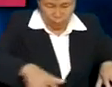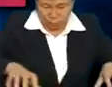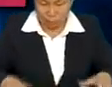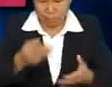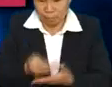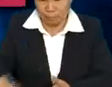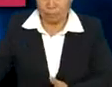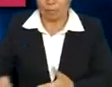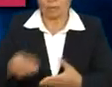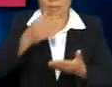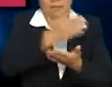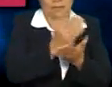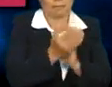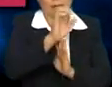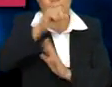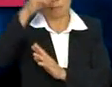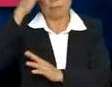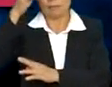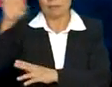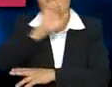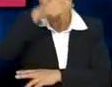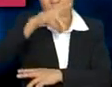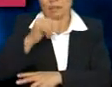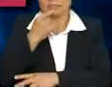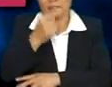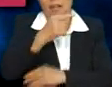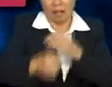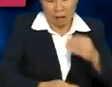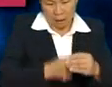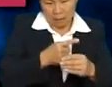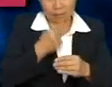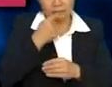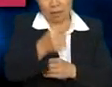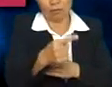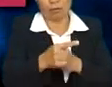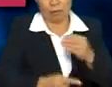In segment Mr. SPI will tell you about, we will learn that